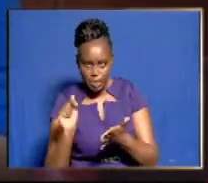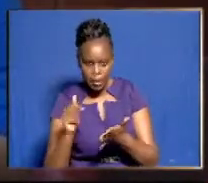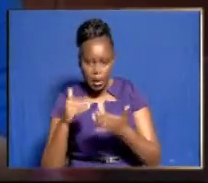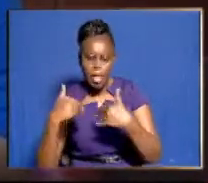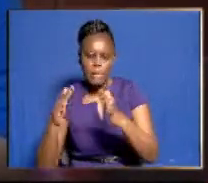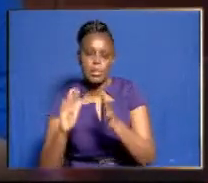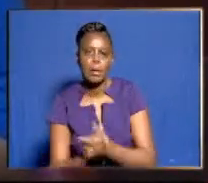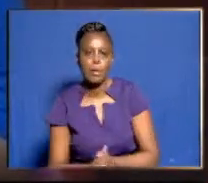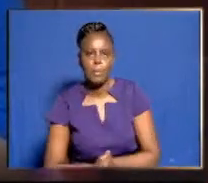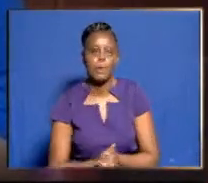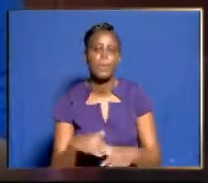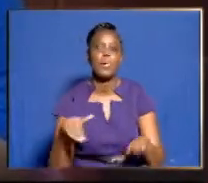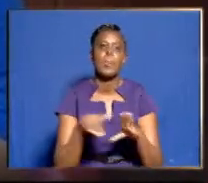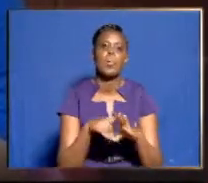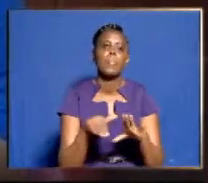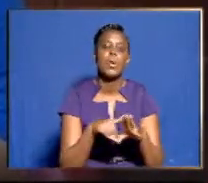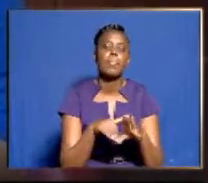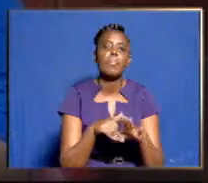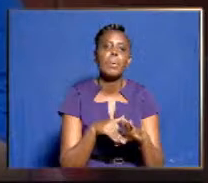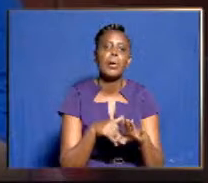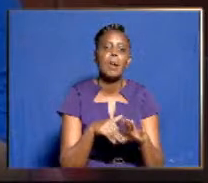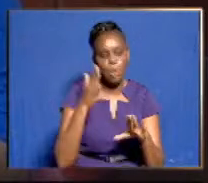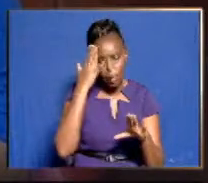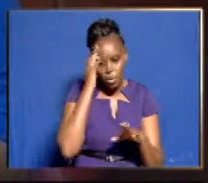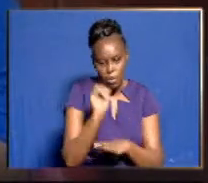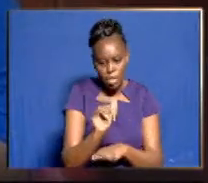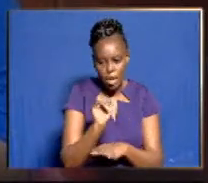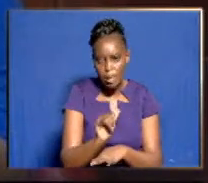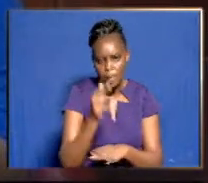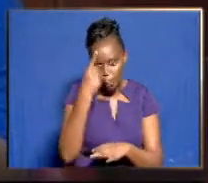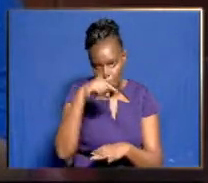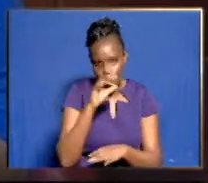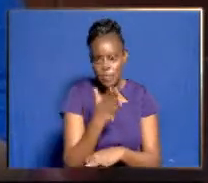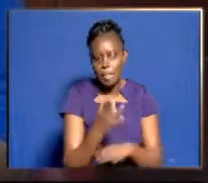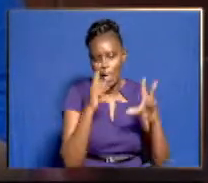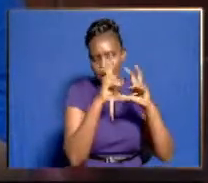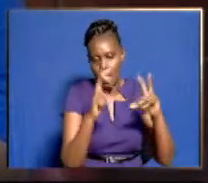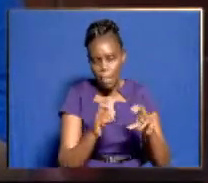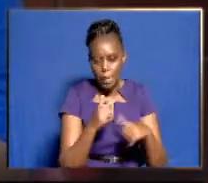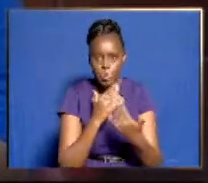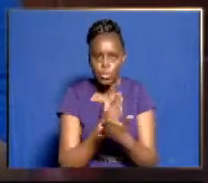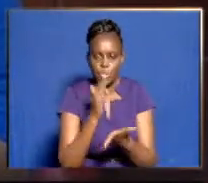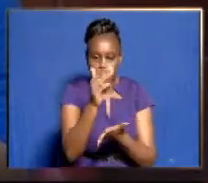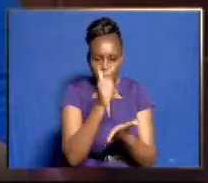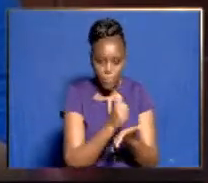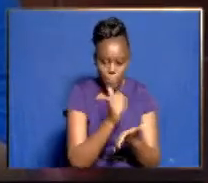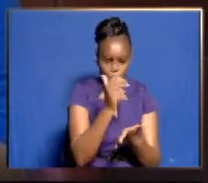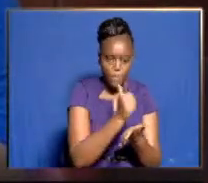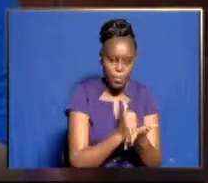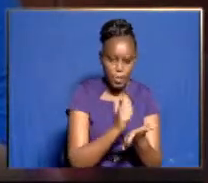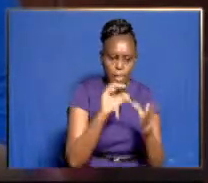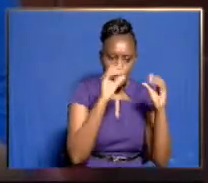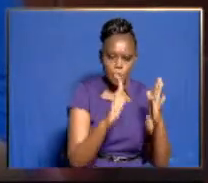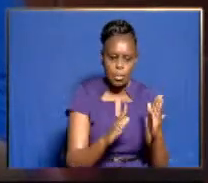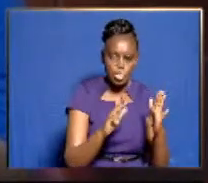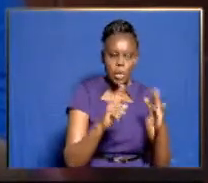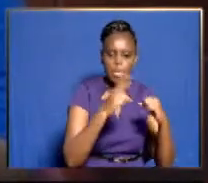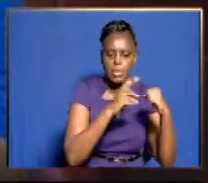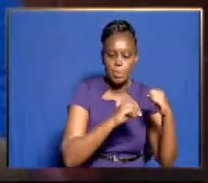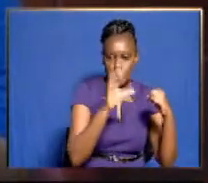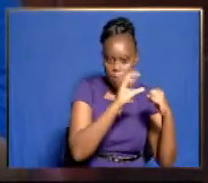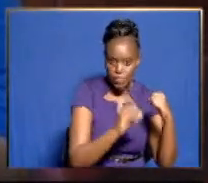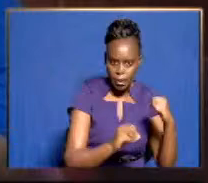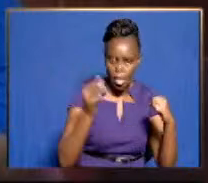external. So members, kindly just know that we are looking at that policy to ensure we hire teachers locally first, the 70%,